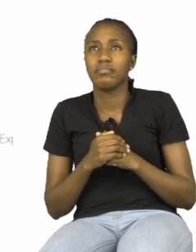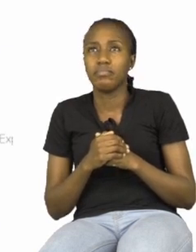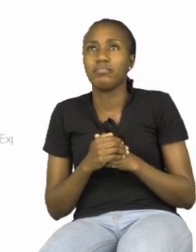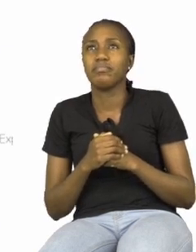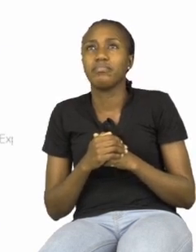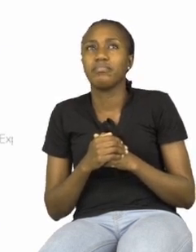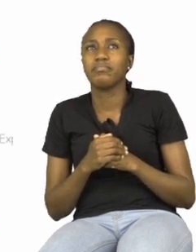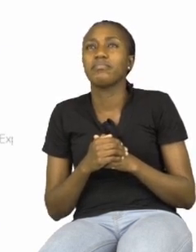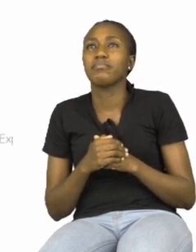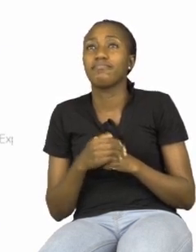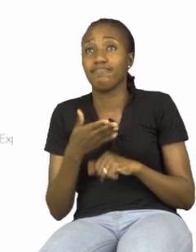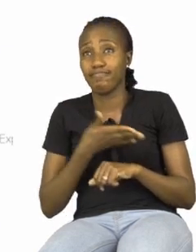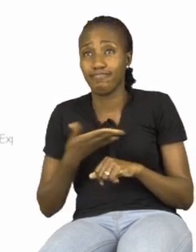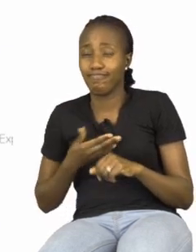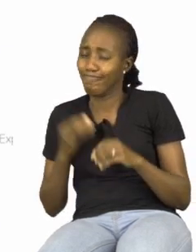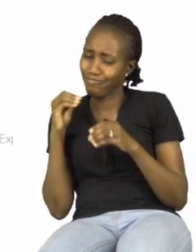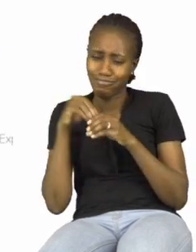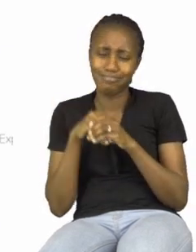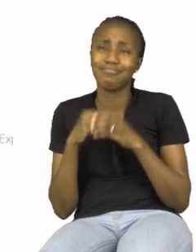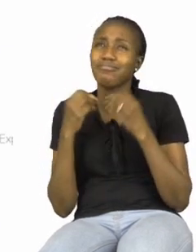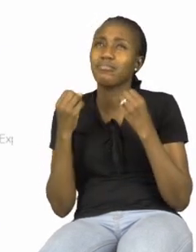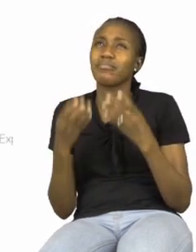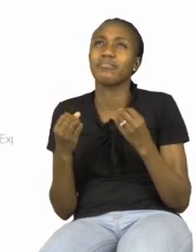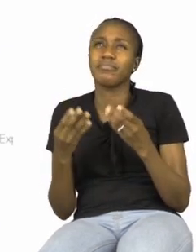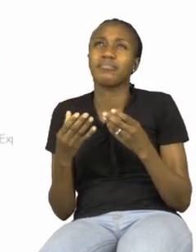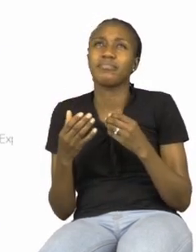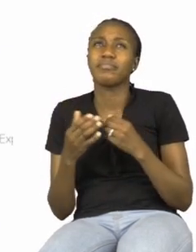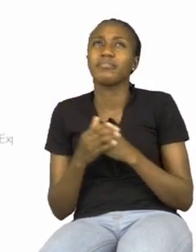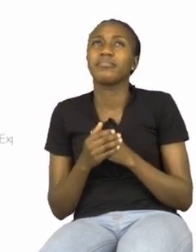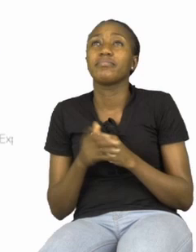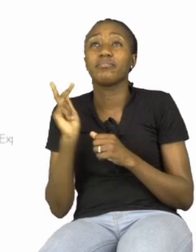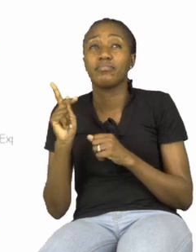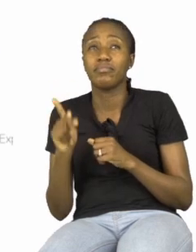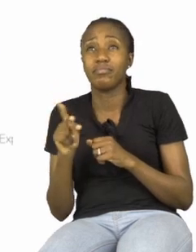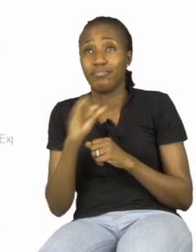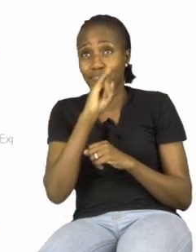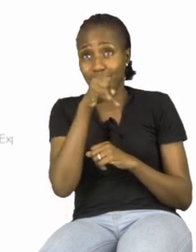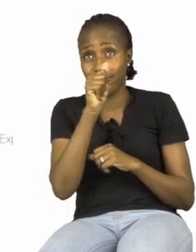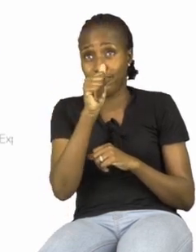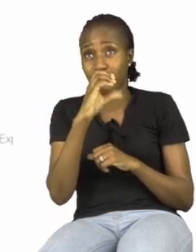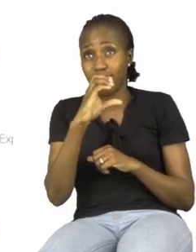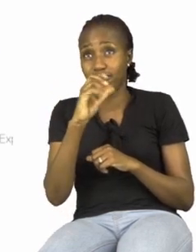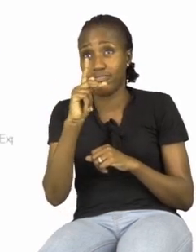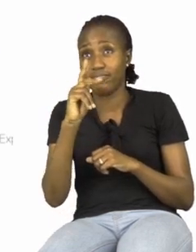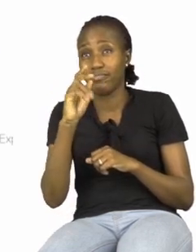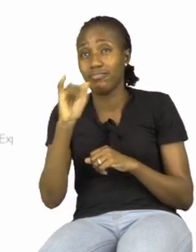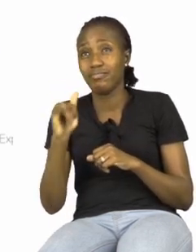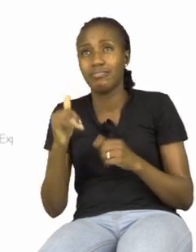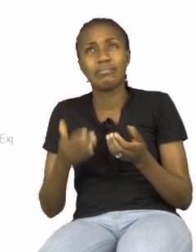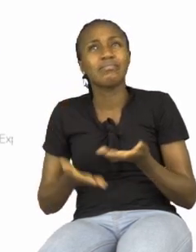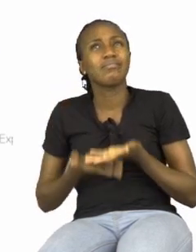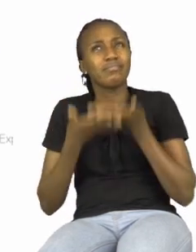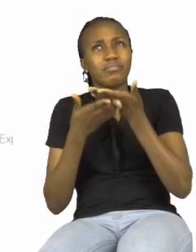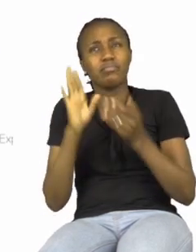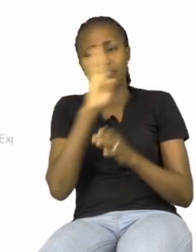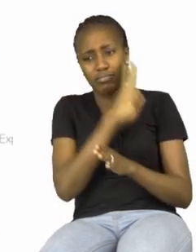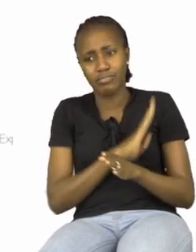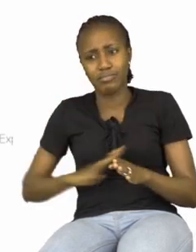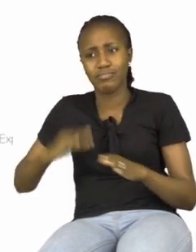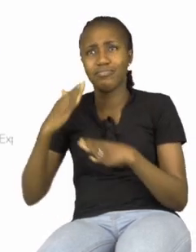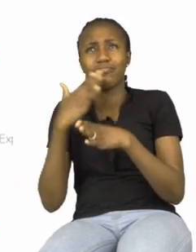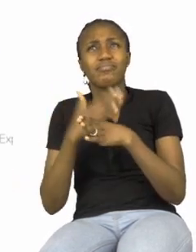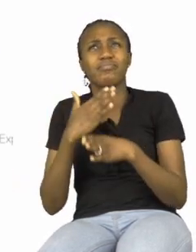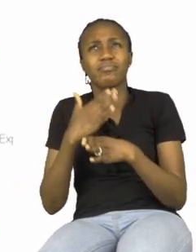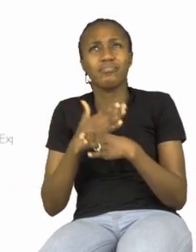in playing and leading our national ladies team, but she's also assisting with a lot of our administrative duties, and